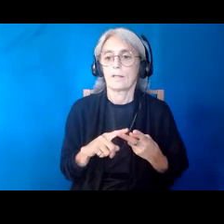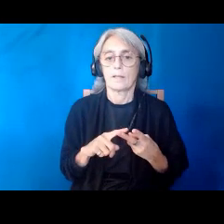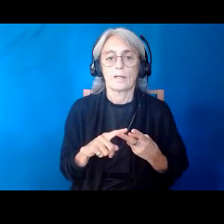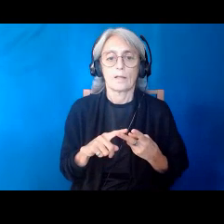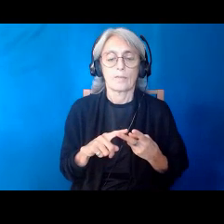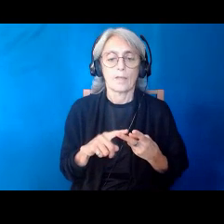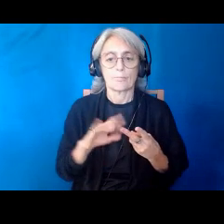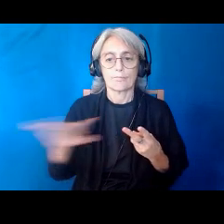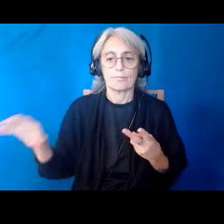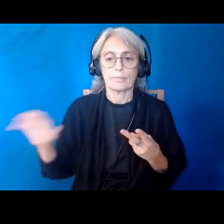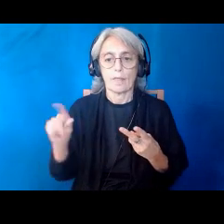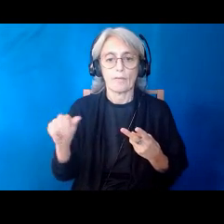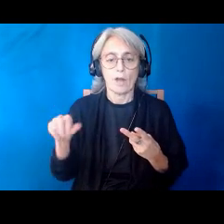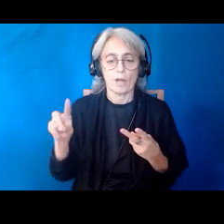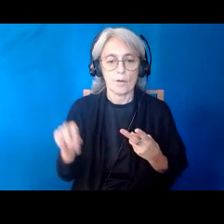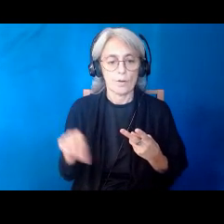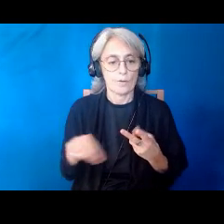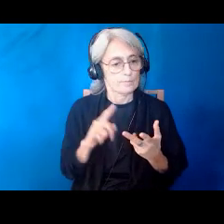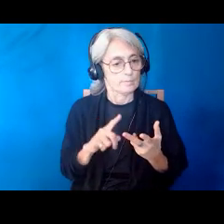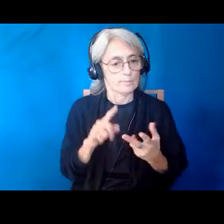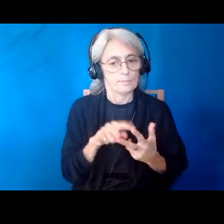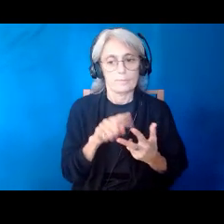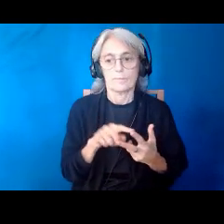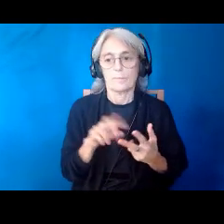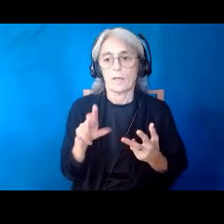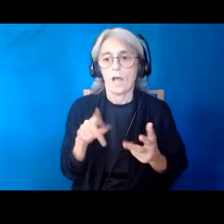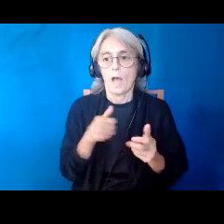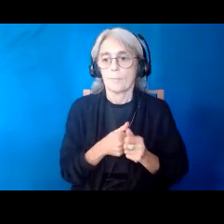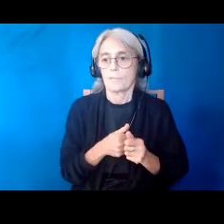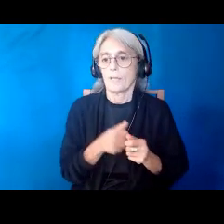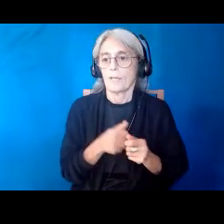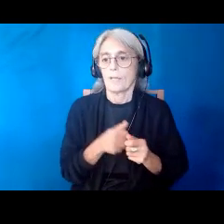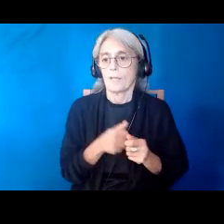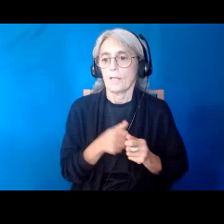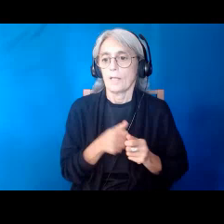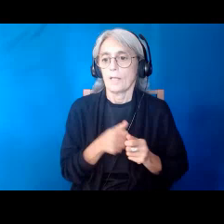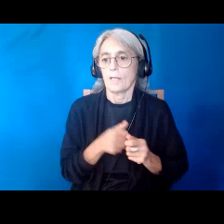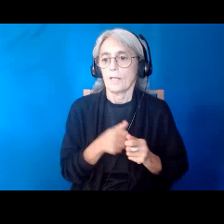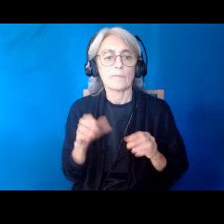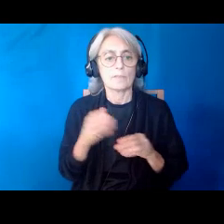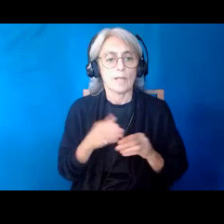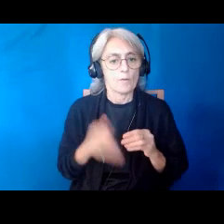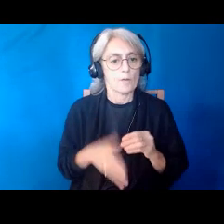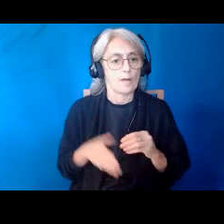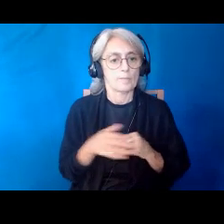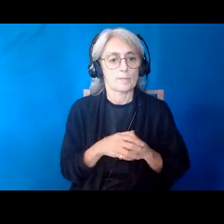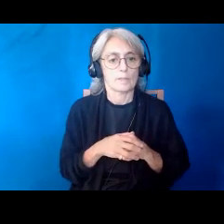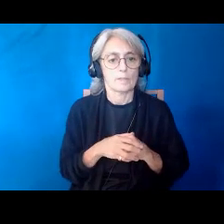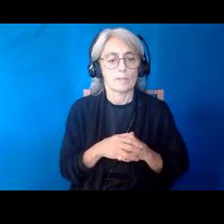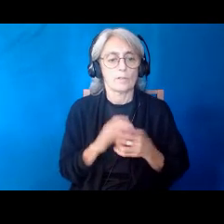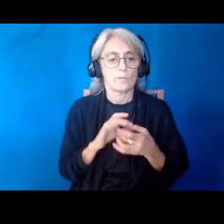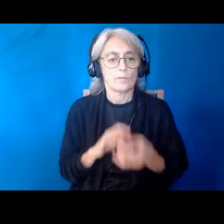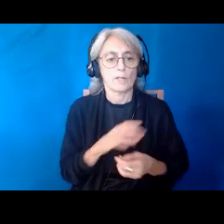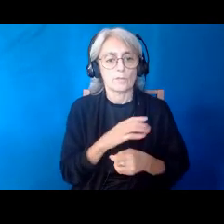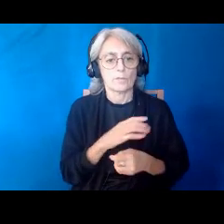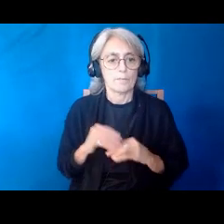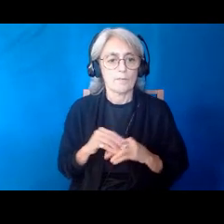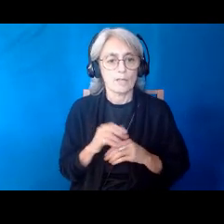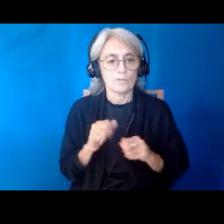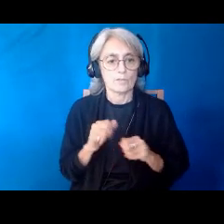Alvarado. Number 2, updates from staff on activities and outcomes related to committee advisory